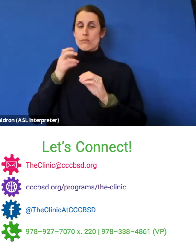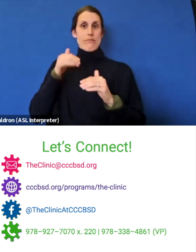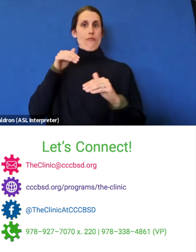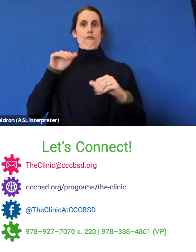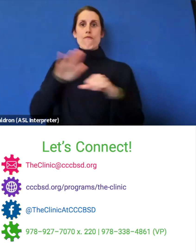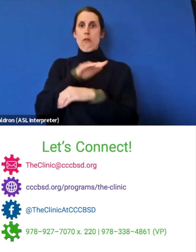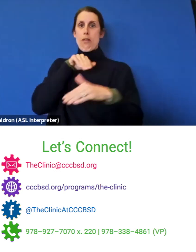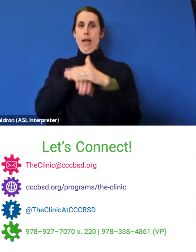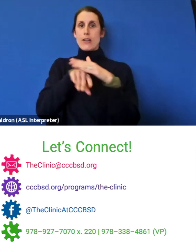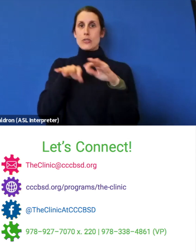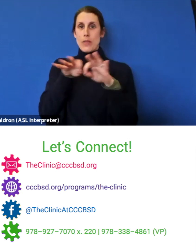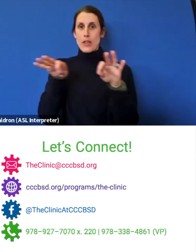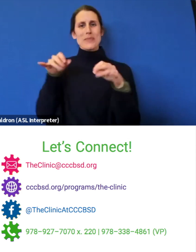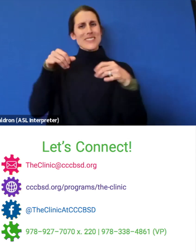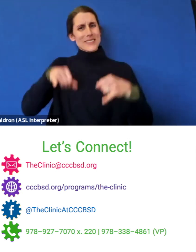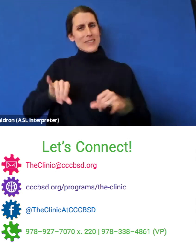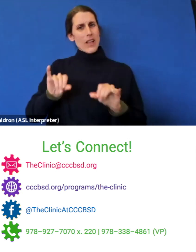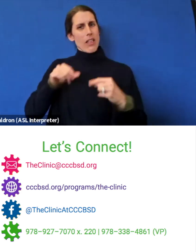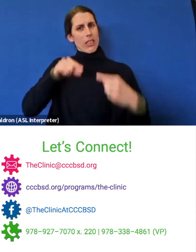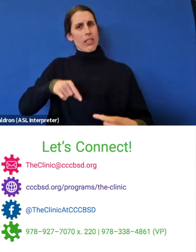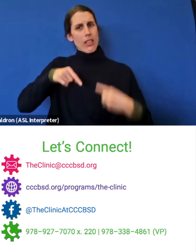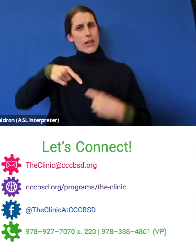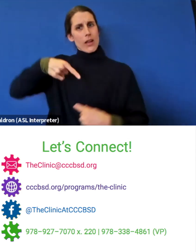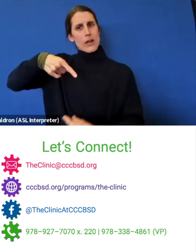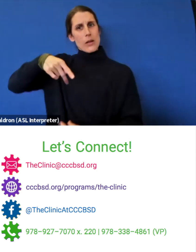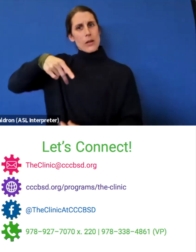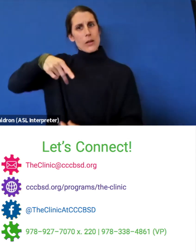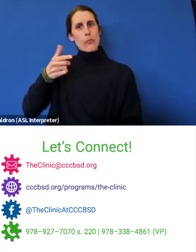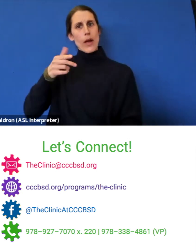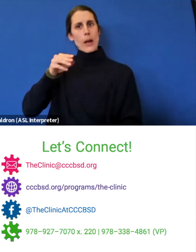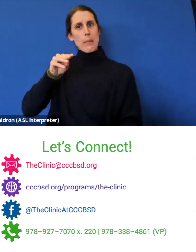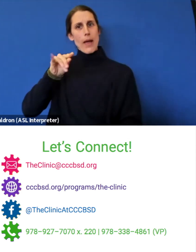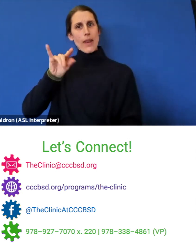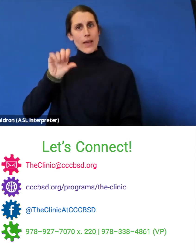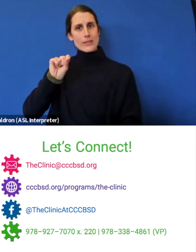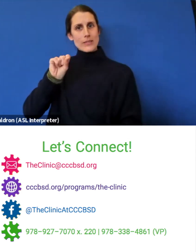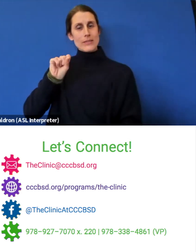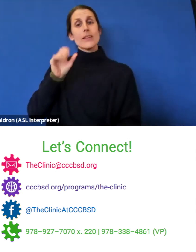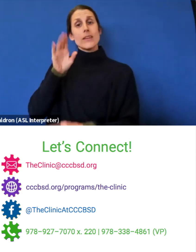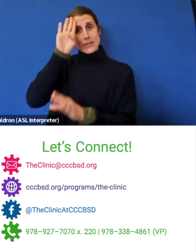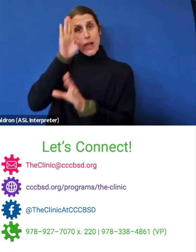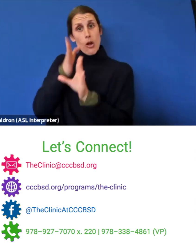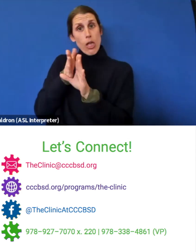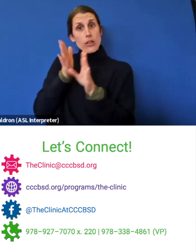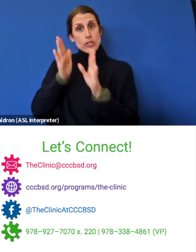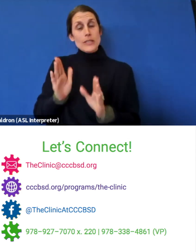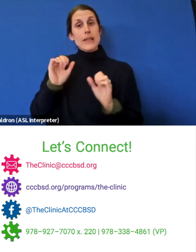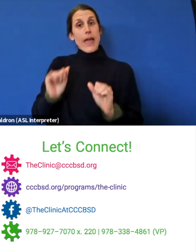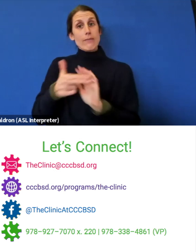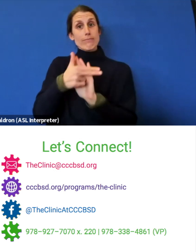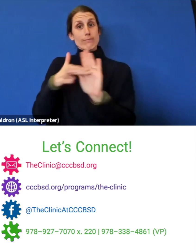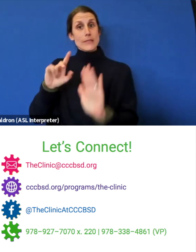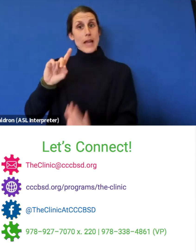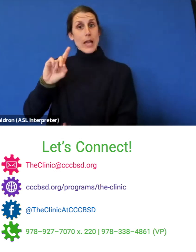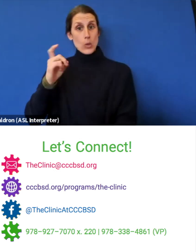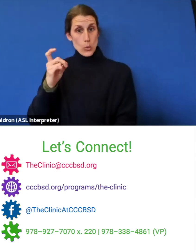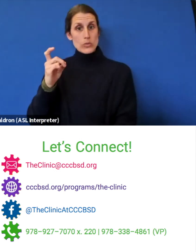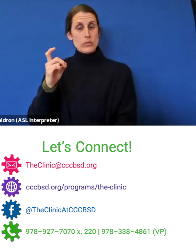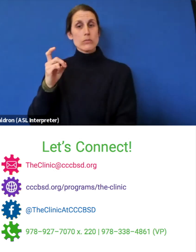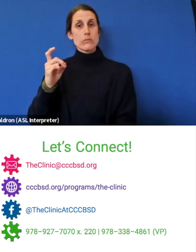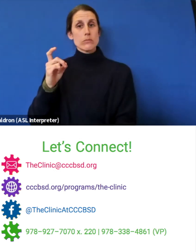As psychologists, one of the things that we can diagnose is social pragmatic disorders. Mm-hmm. So that certainly exists. What